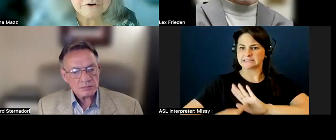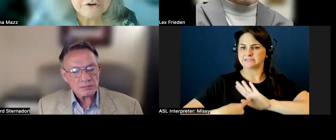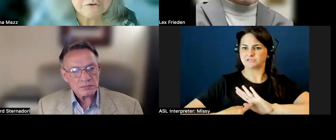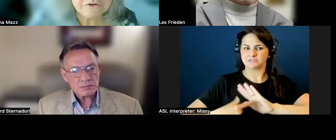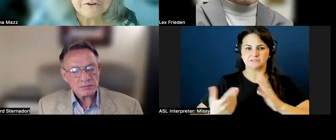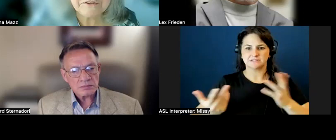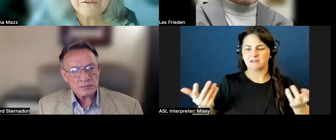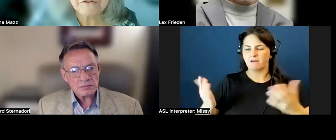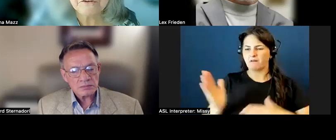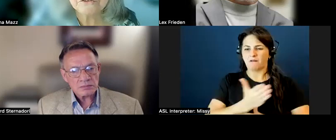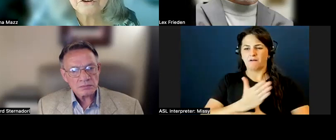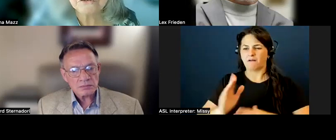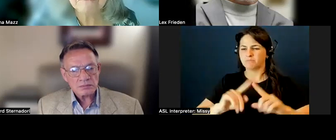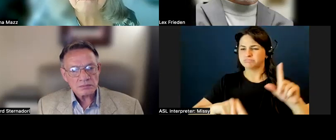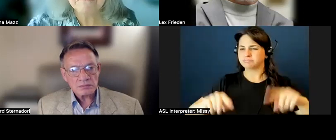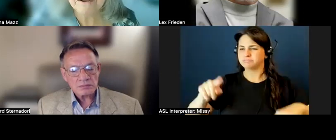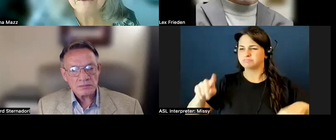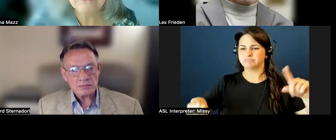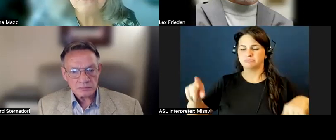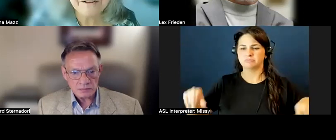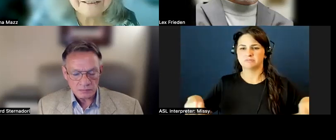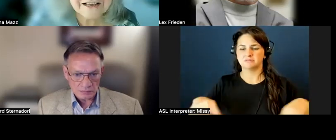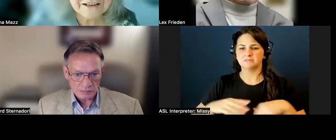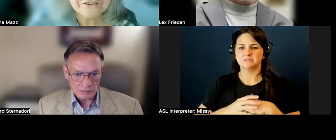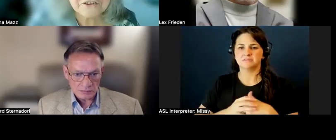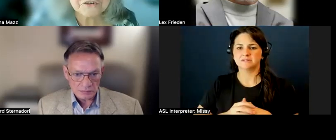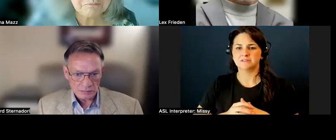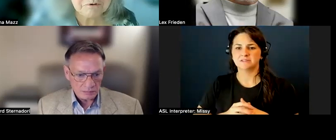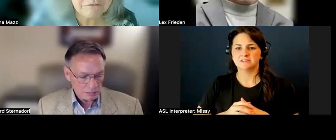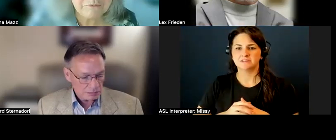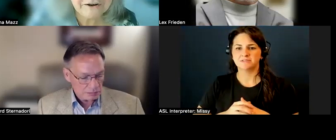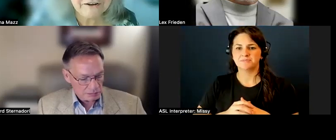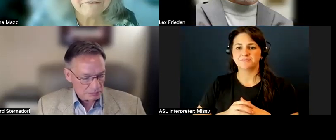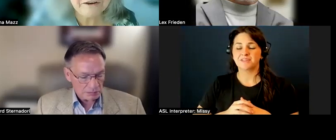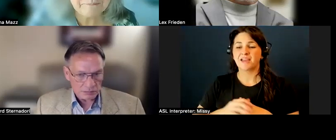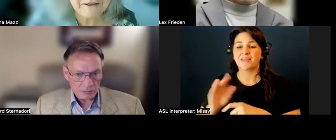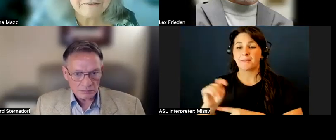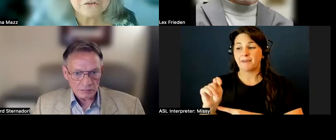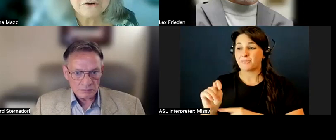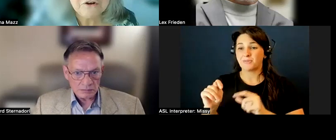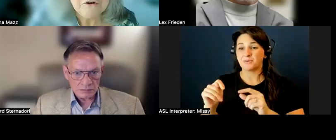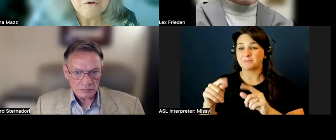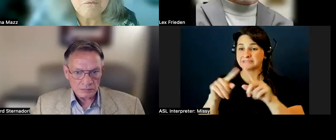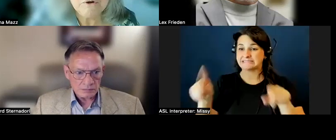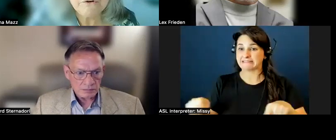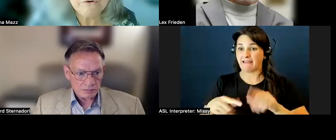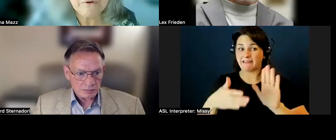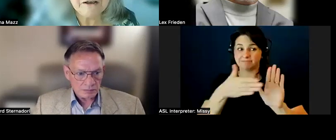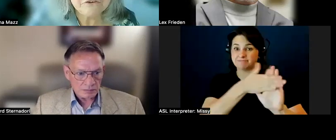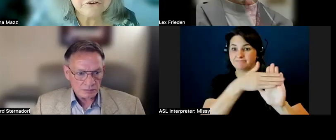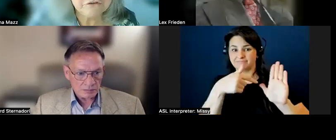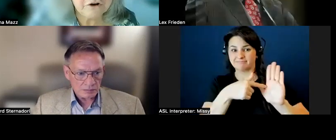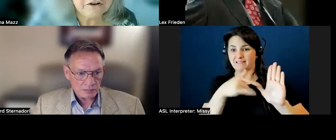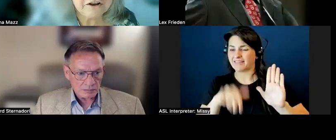And when the discussion of the toilet signs is a perfect way to kind of think about this.